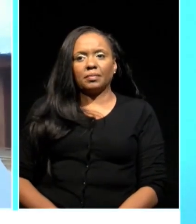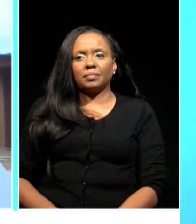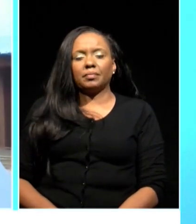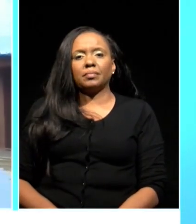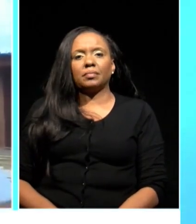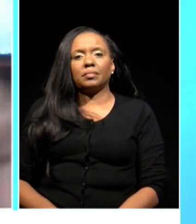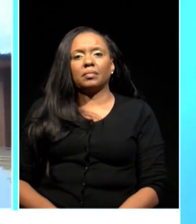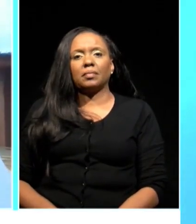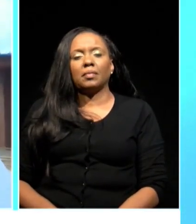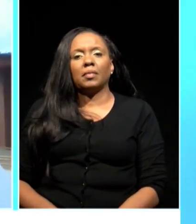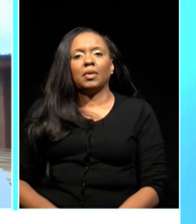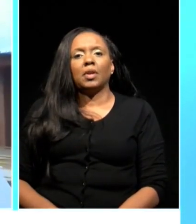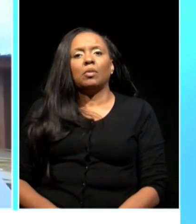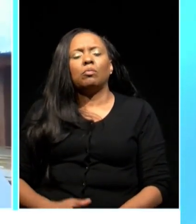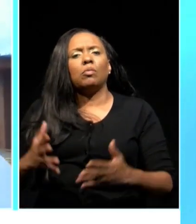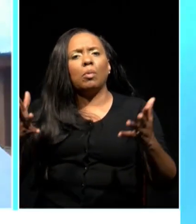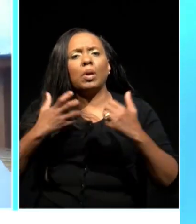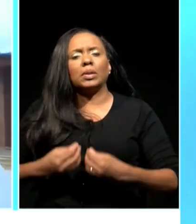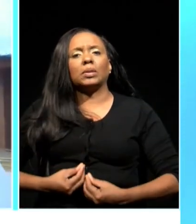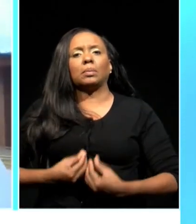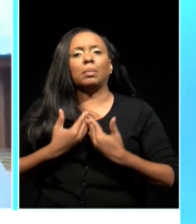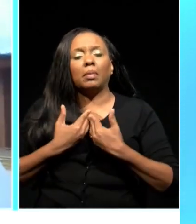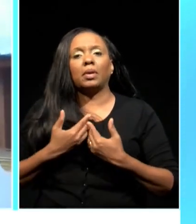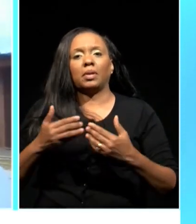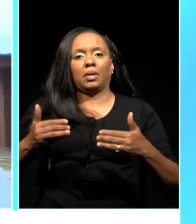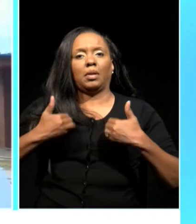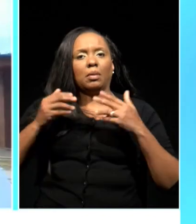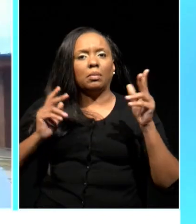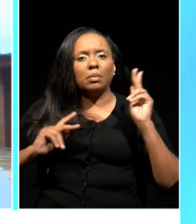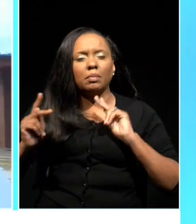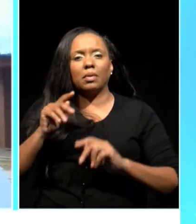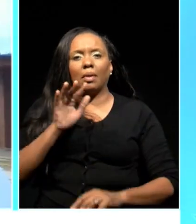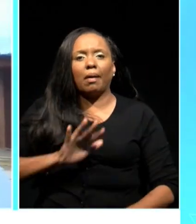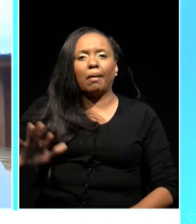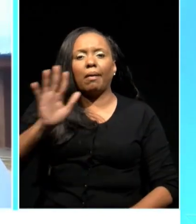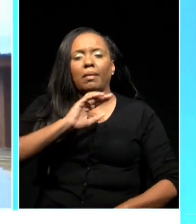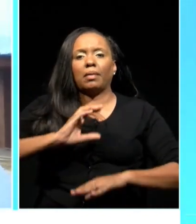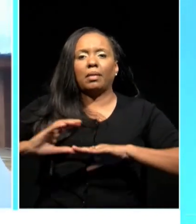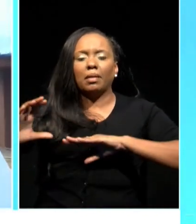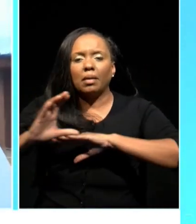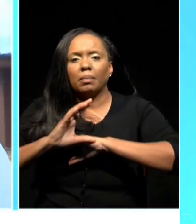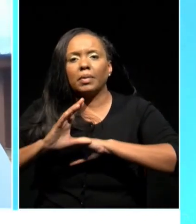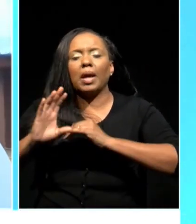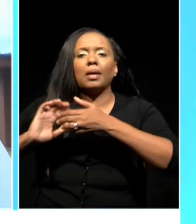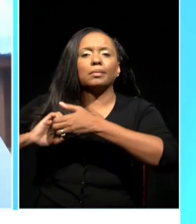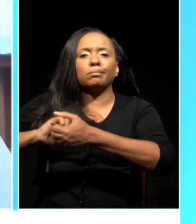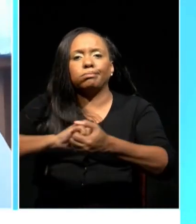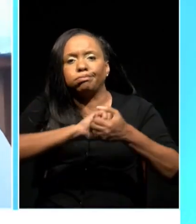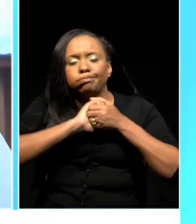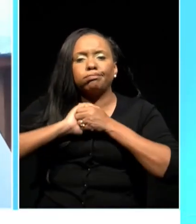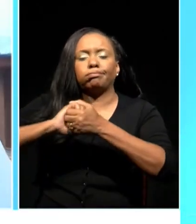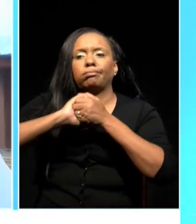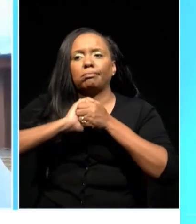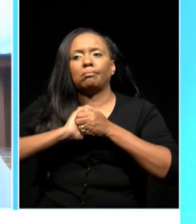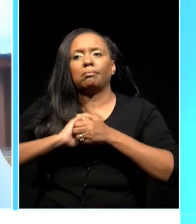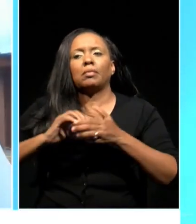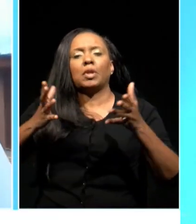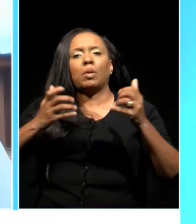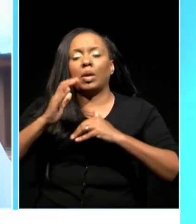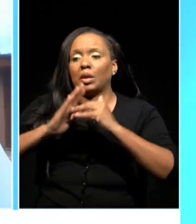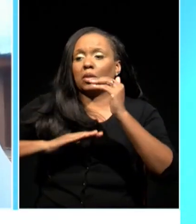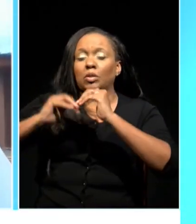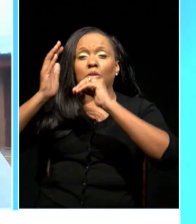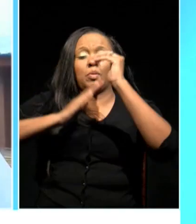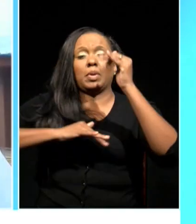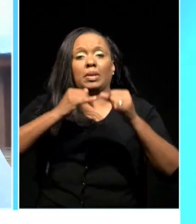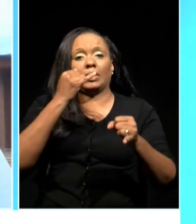of the Caribbean to come together and give the politicians a platform on which to stand, build institutions across the territories, and on